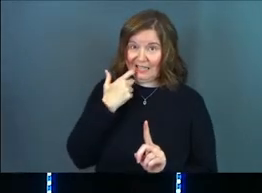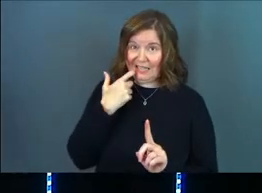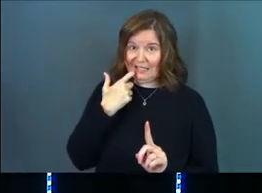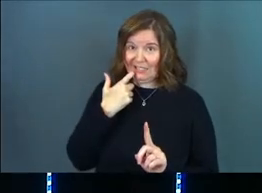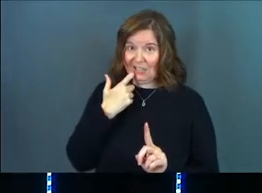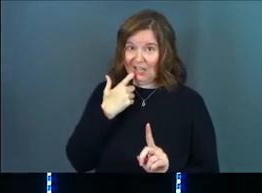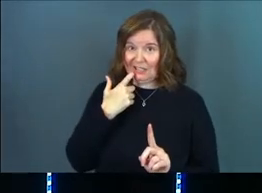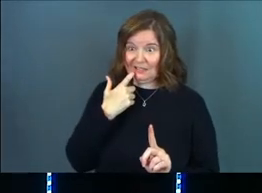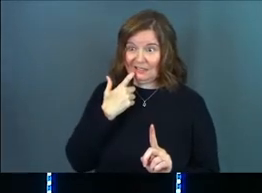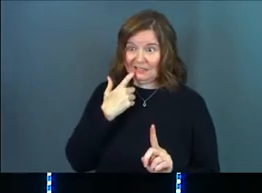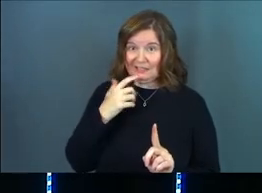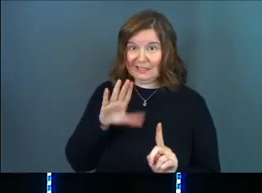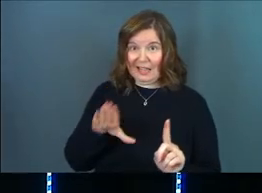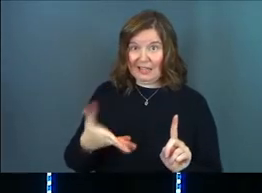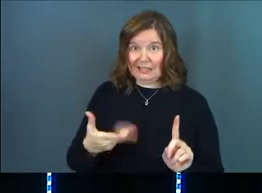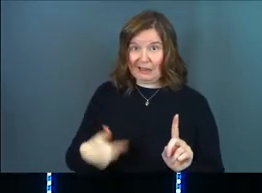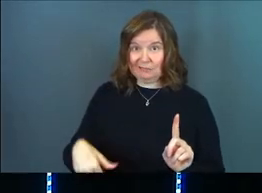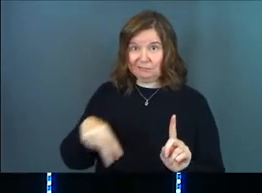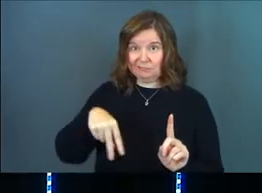raised Lazarus from the dead.